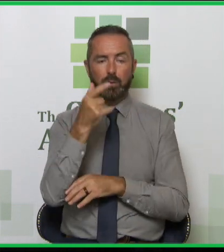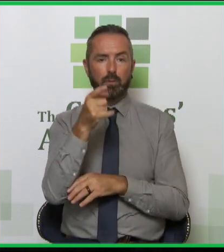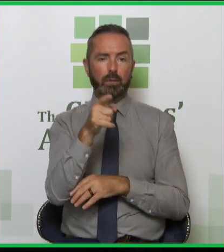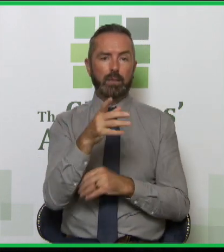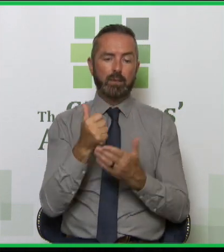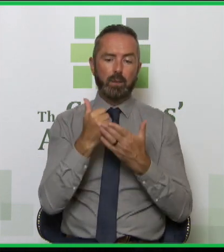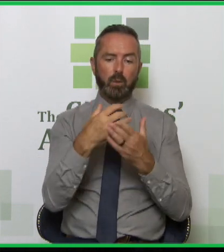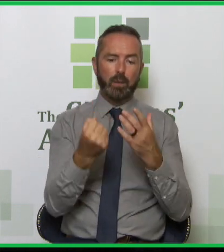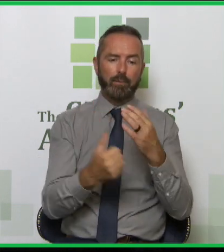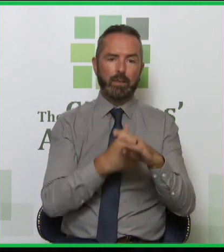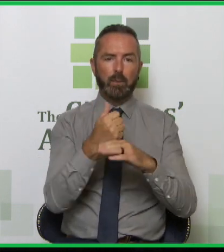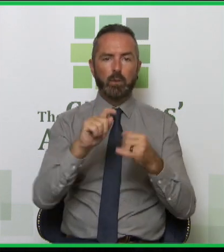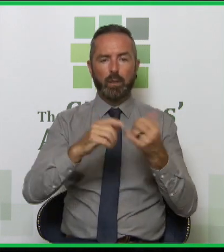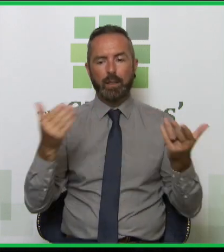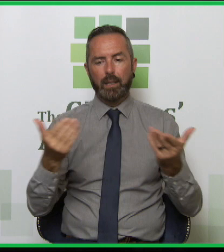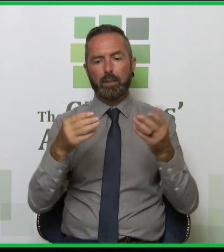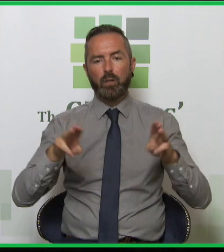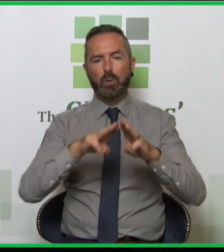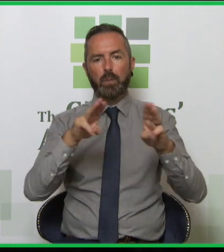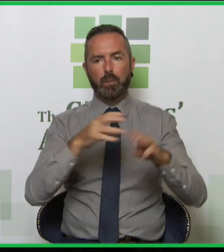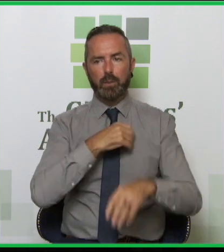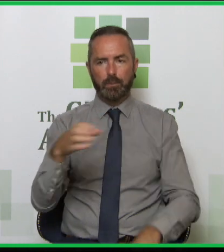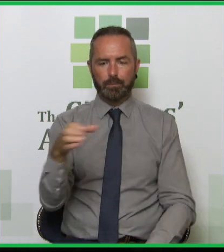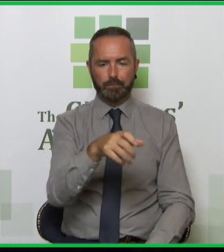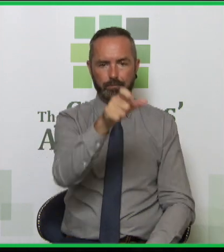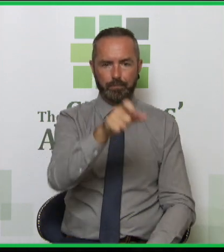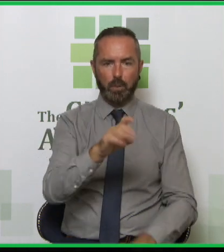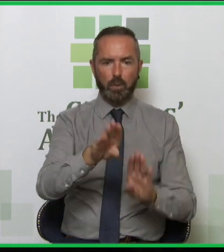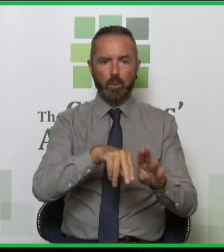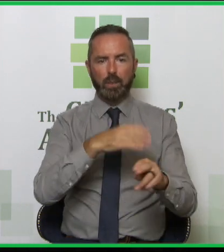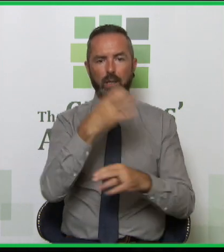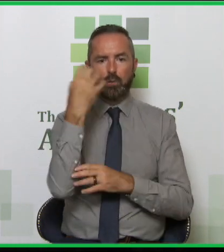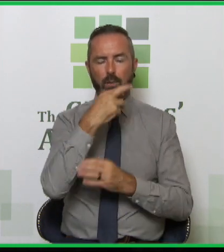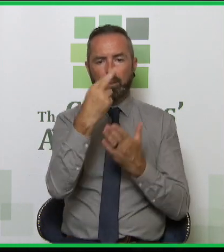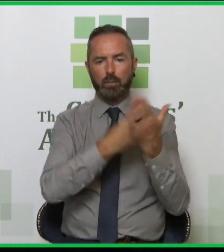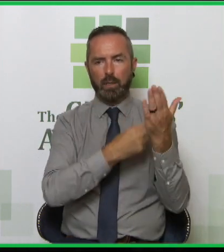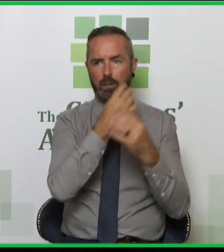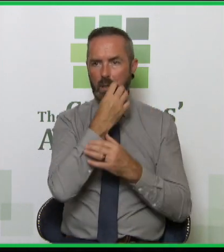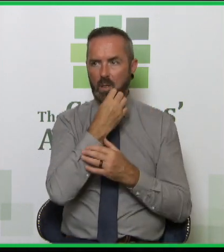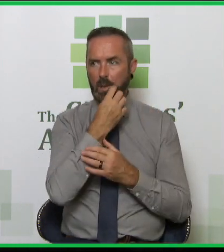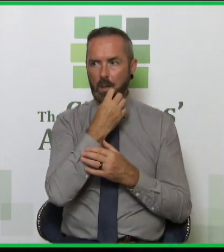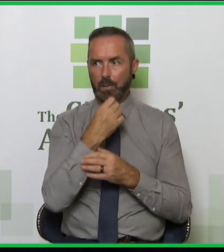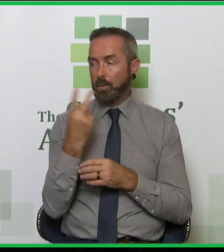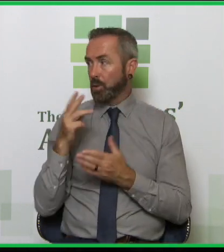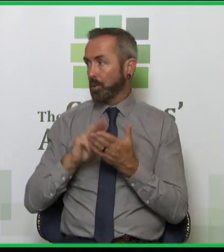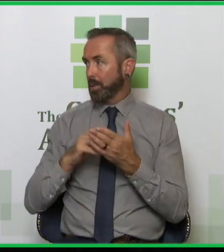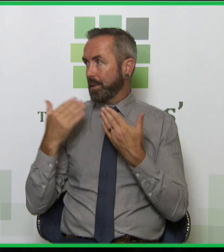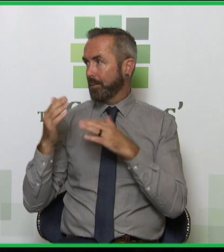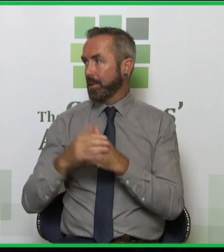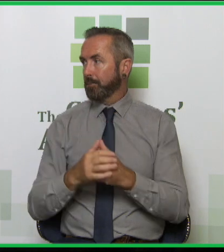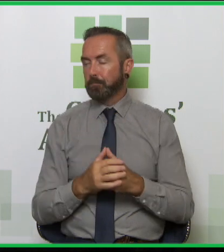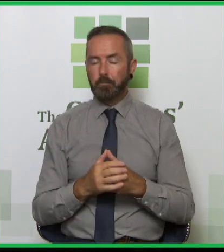supports we put in place to encourage people, employers to look and recruit. Just 2 minutes, Fiona. Okay.